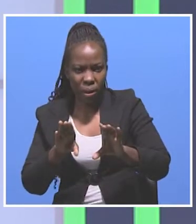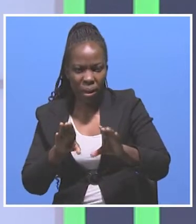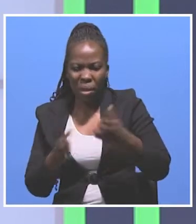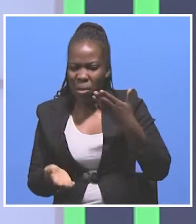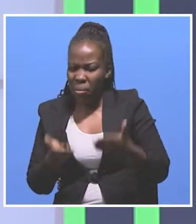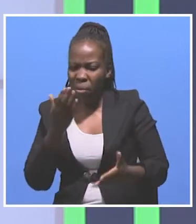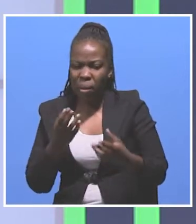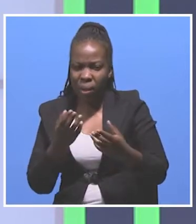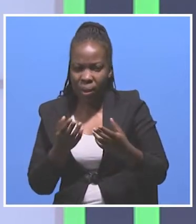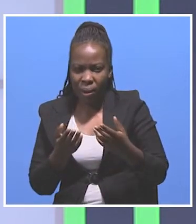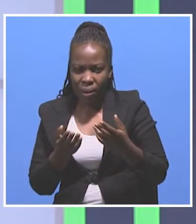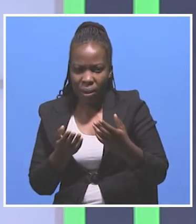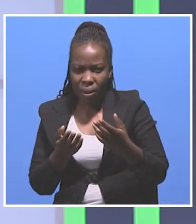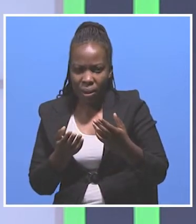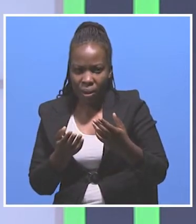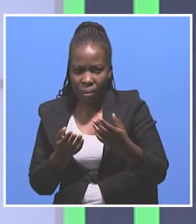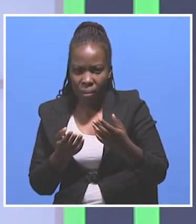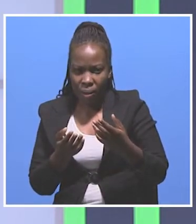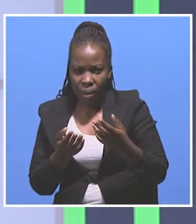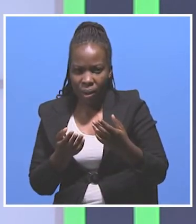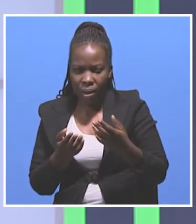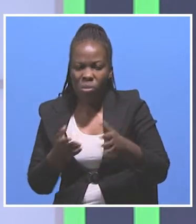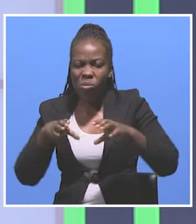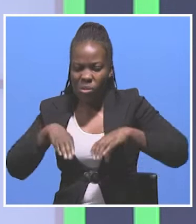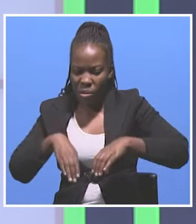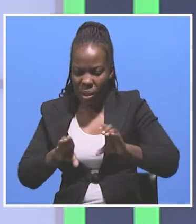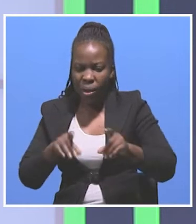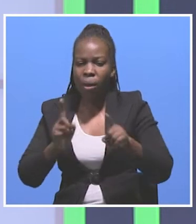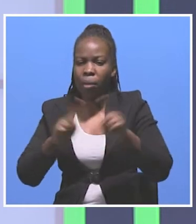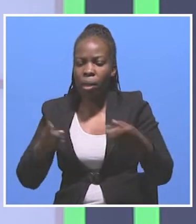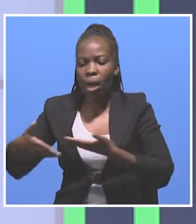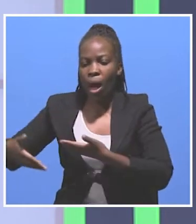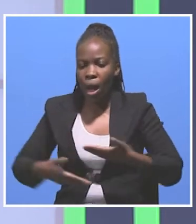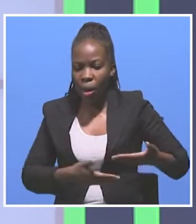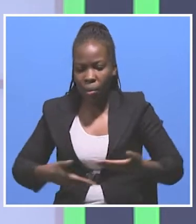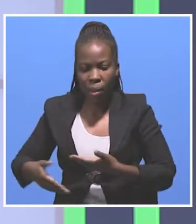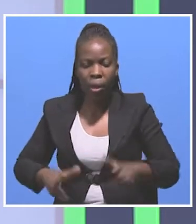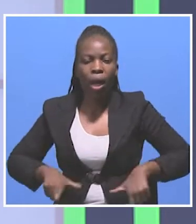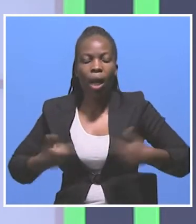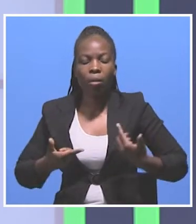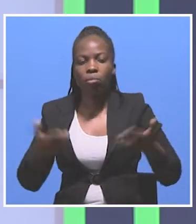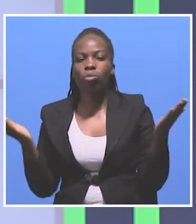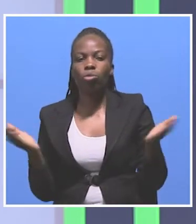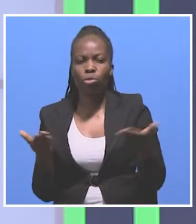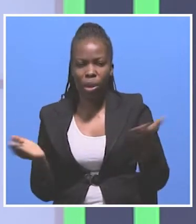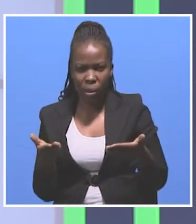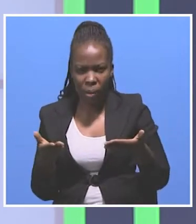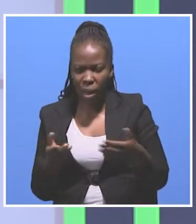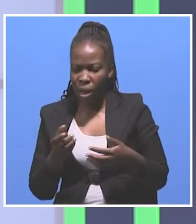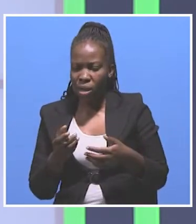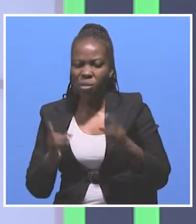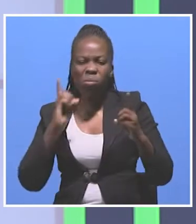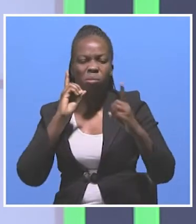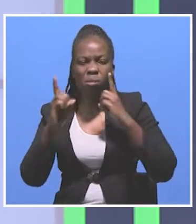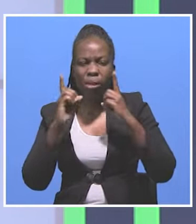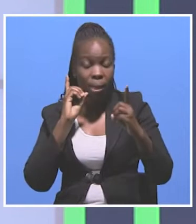traumatized, to be carrying something that will not even be viable, that will not live? You understand? So you are saying, you discuss.